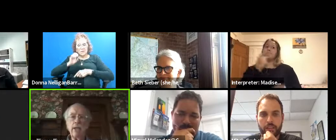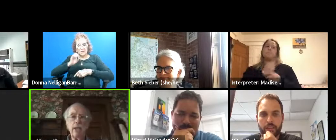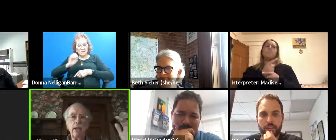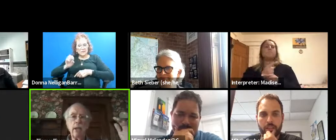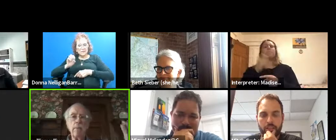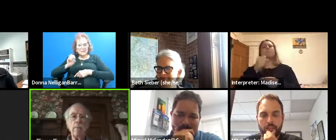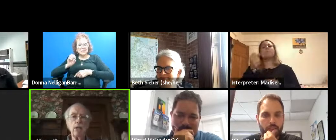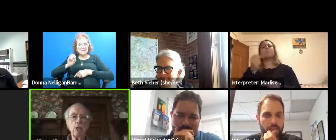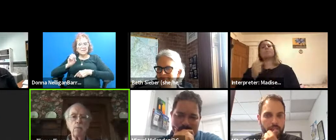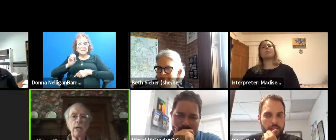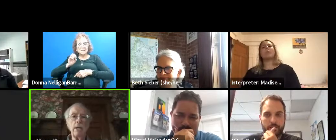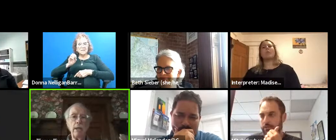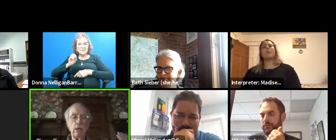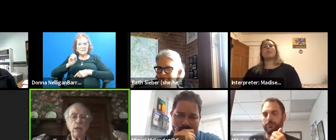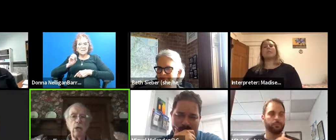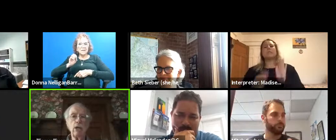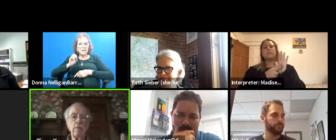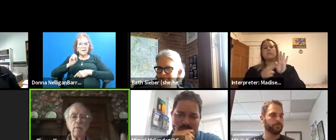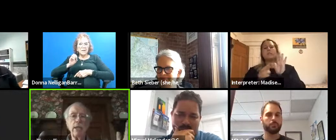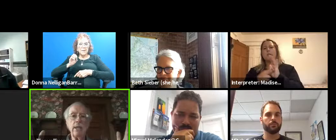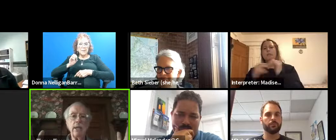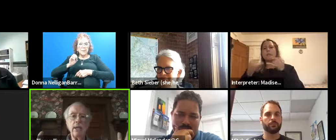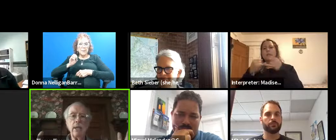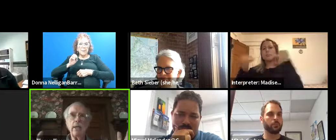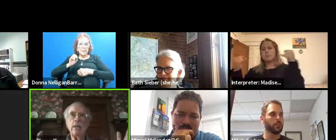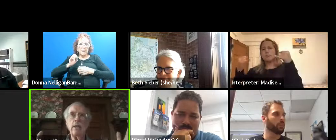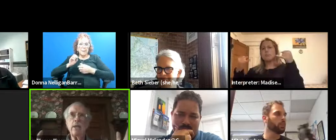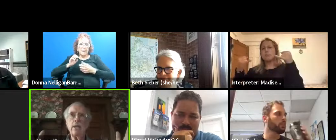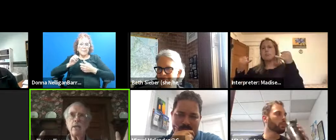as I said, the labeling split is because of the